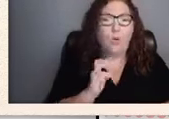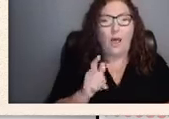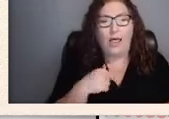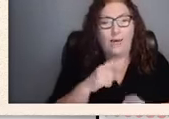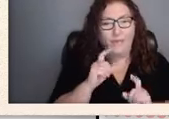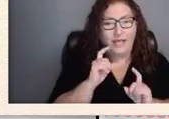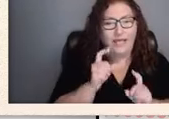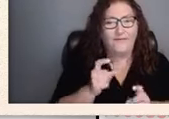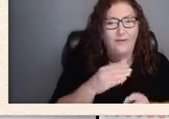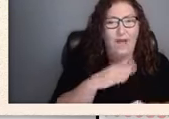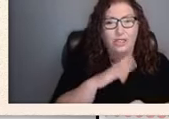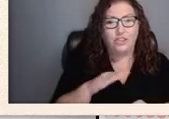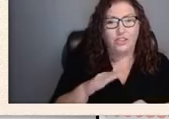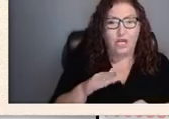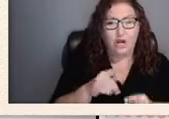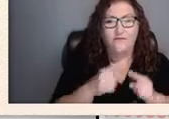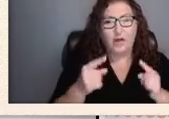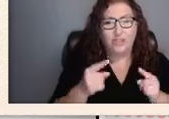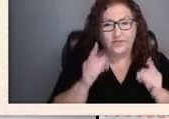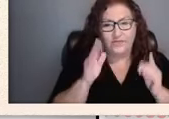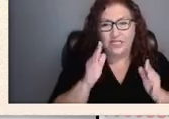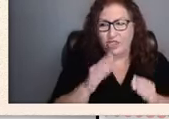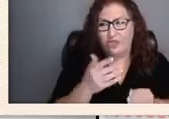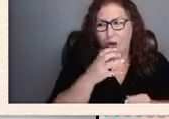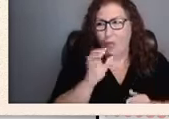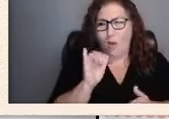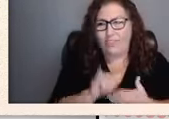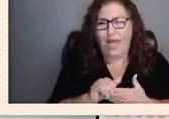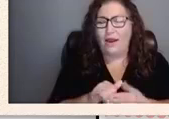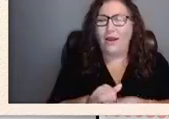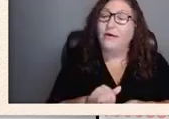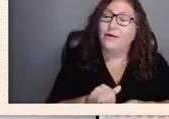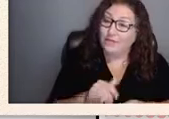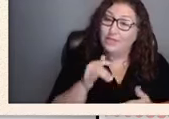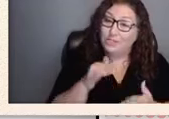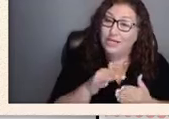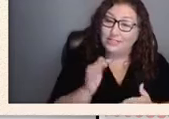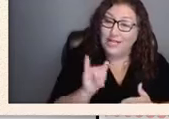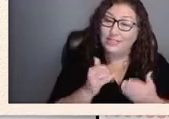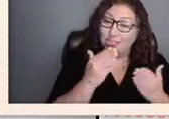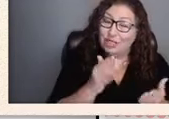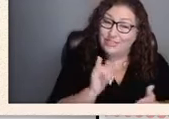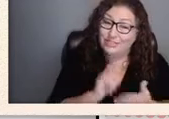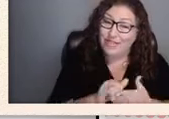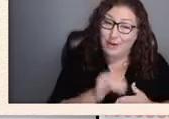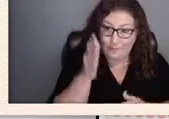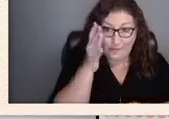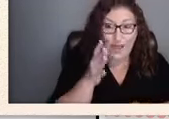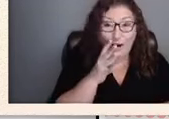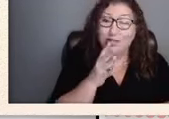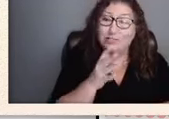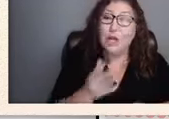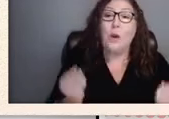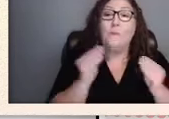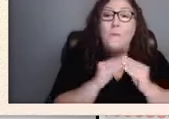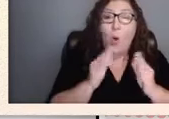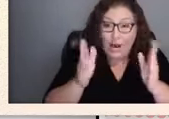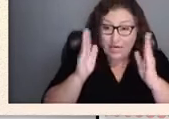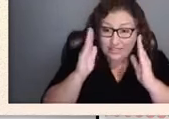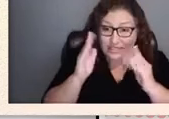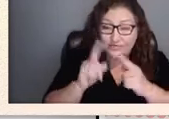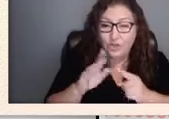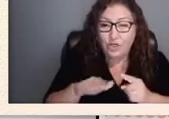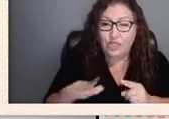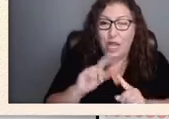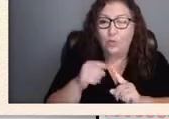attention. They can't want more of that. There's studies that suggest that, parents are way more attentive to their child when they engage in a